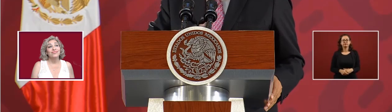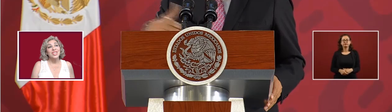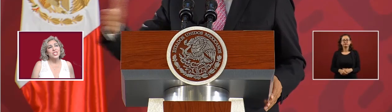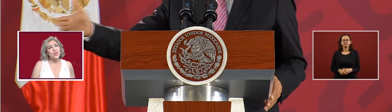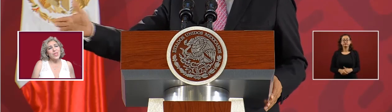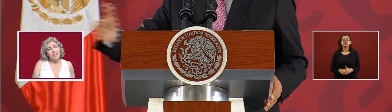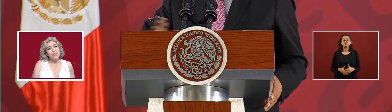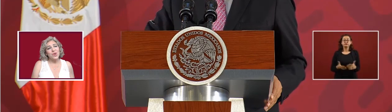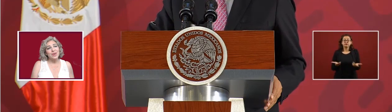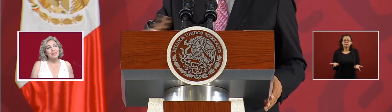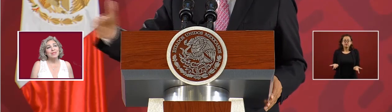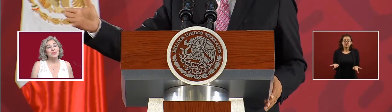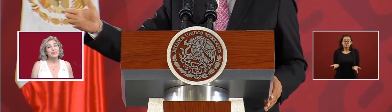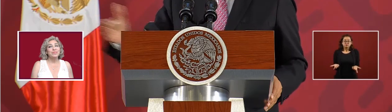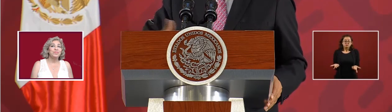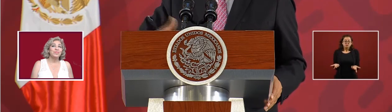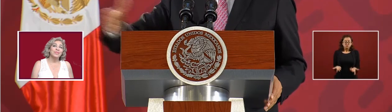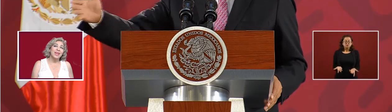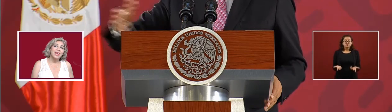so therefore